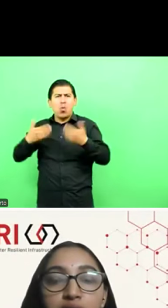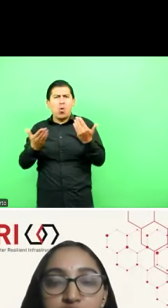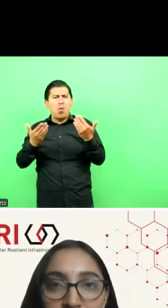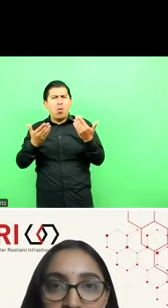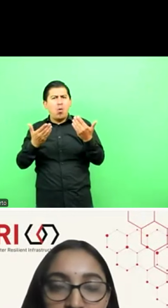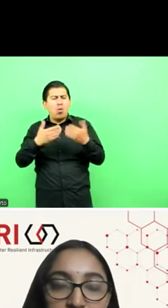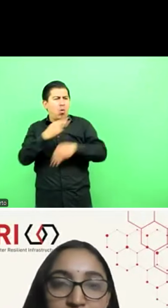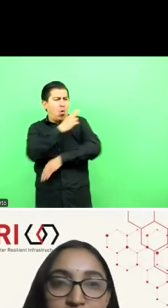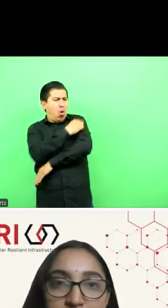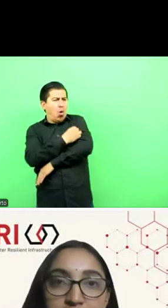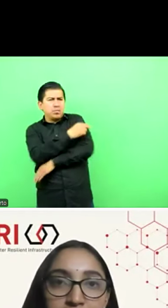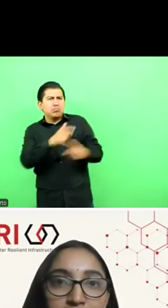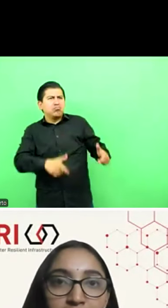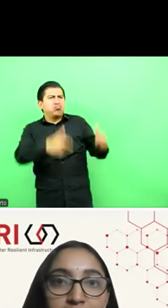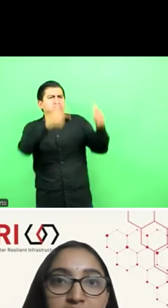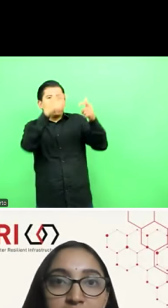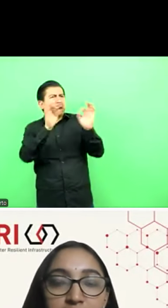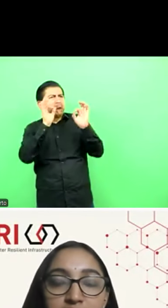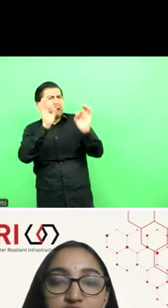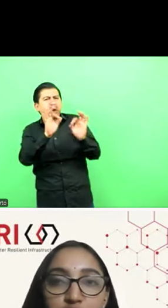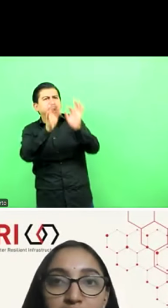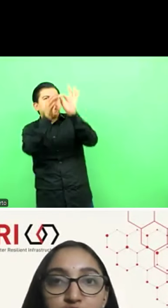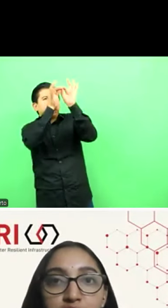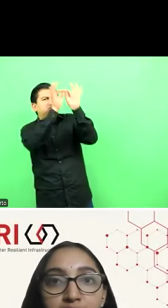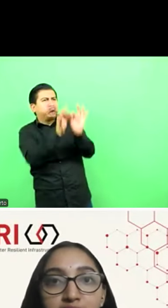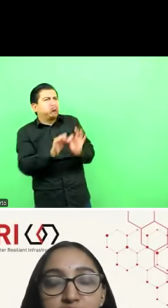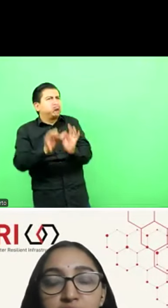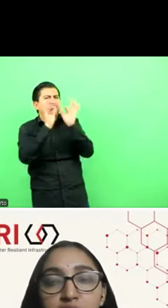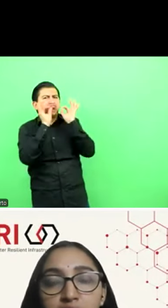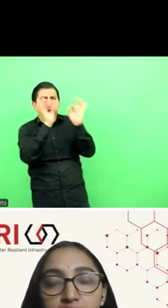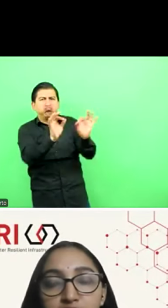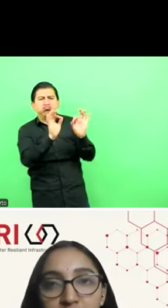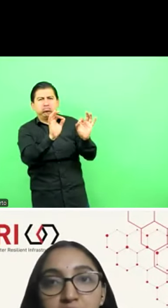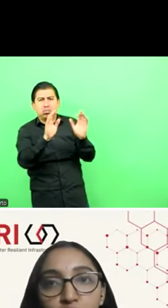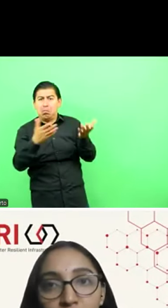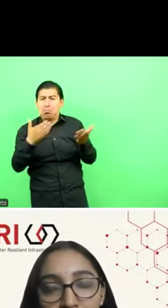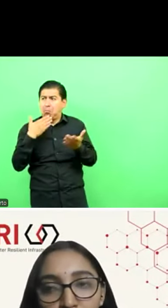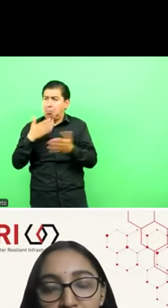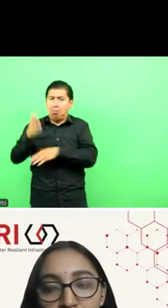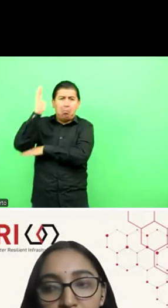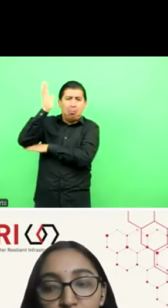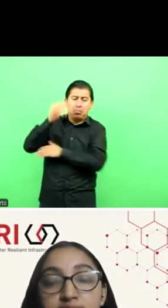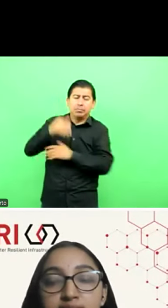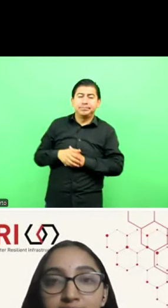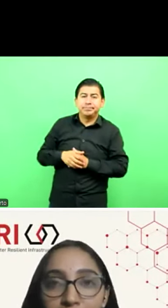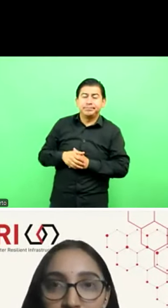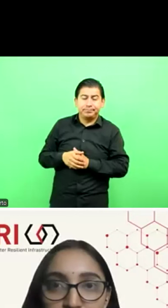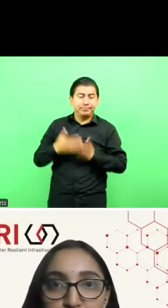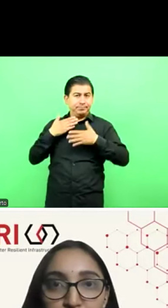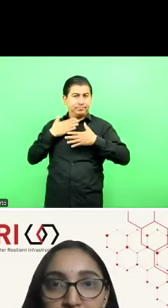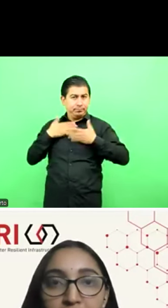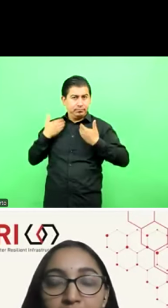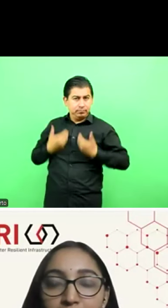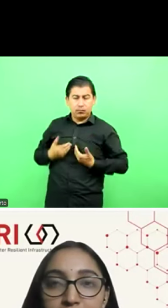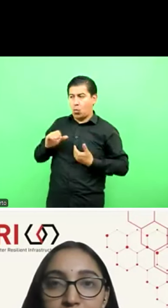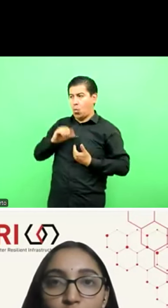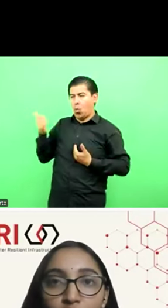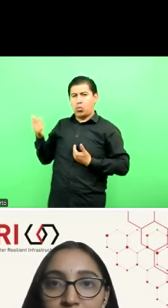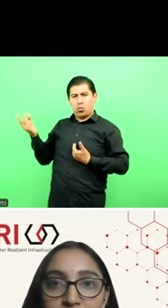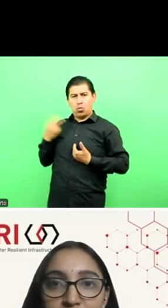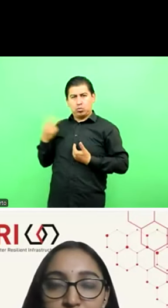our today's intervention, me and Mr. Ratnesh Kumar would like to share more about what CDRI is doing as